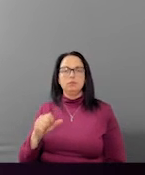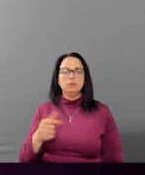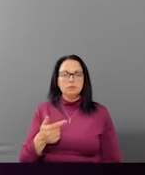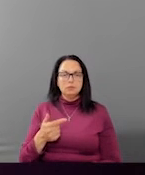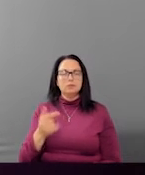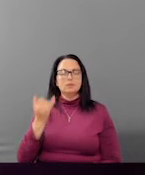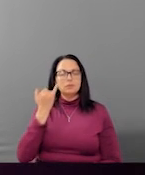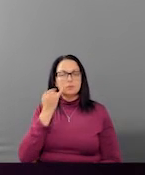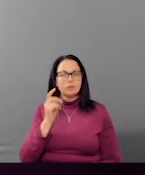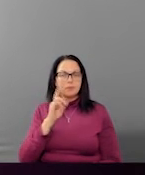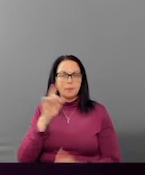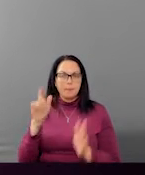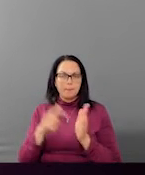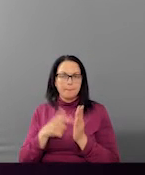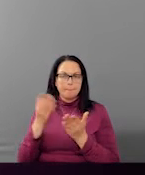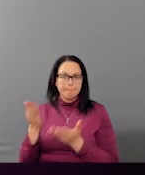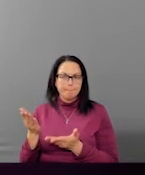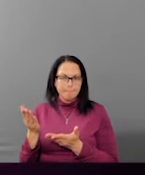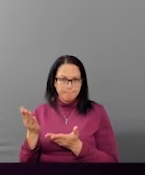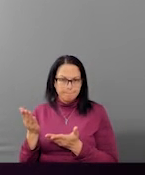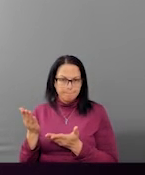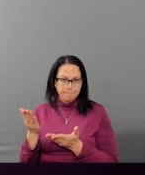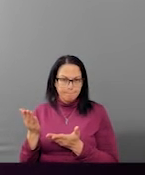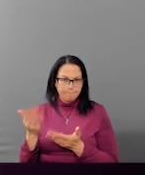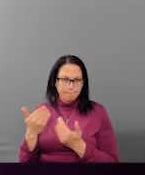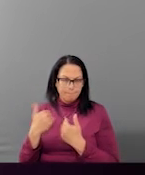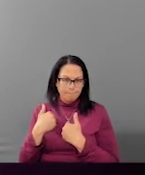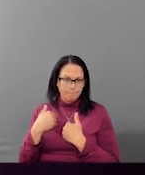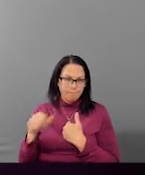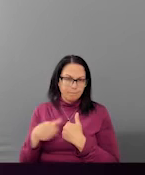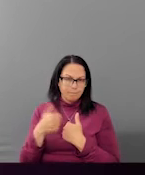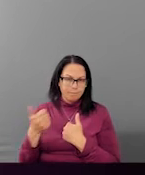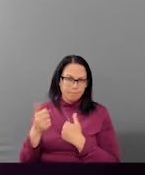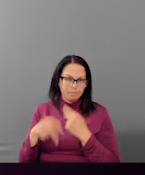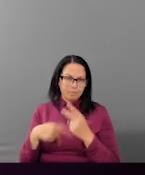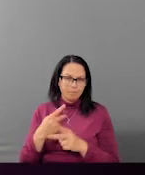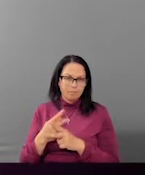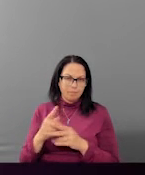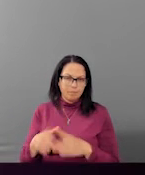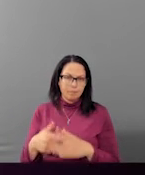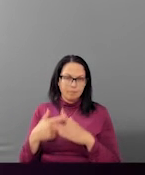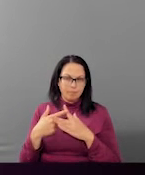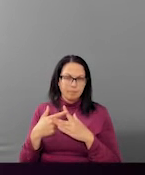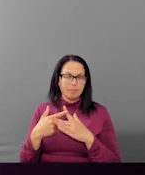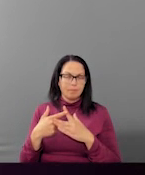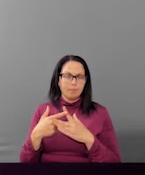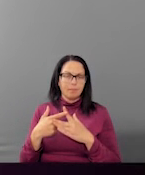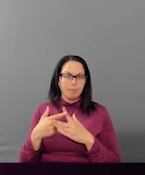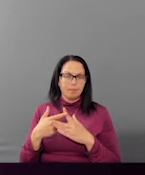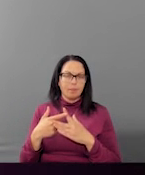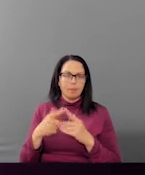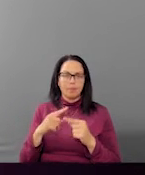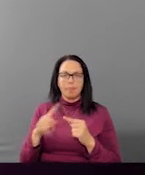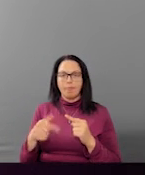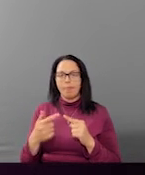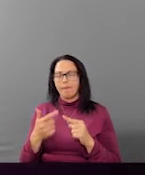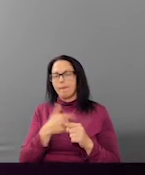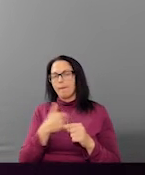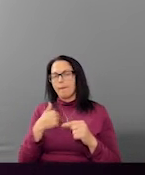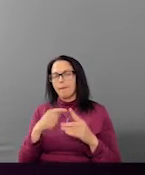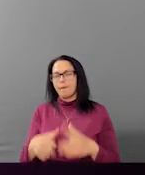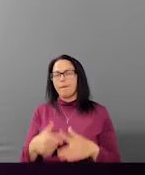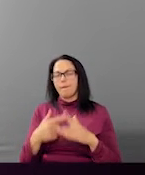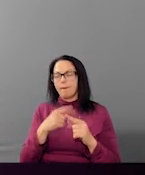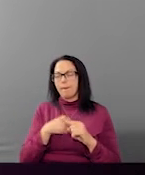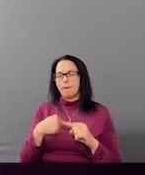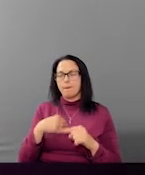see here, it has these other types that were originally, that came kind of when we started this boilerplate, but we're not using these. We're